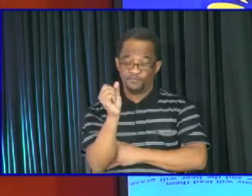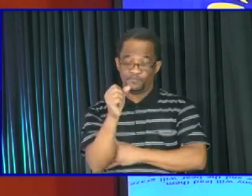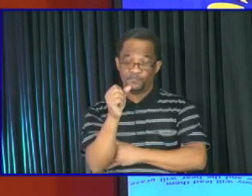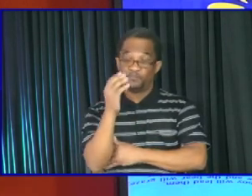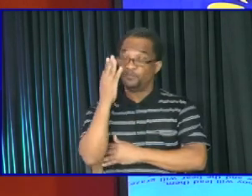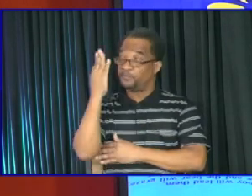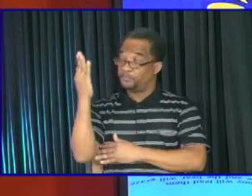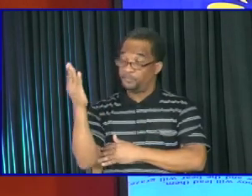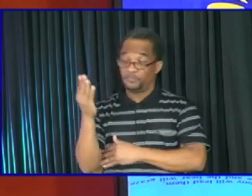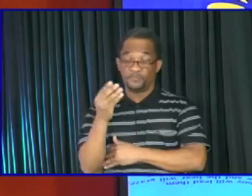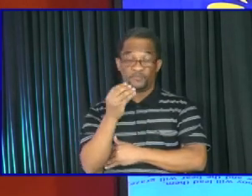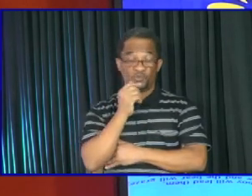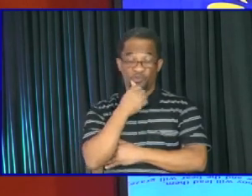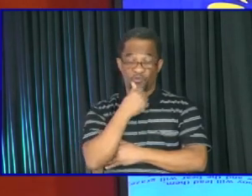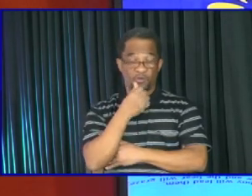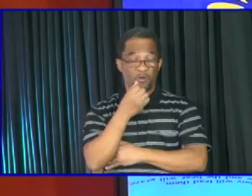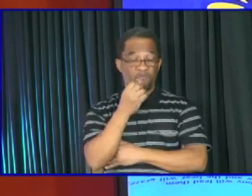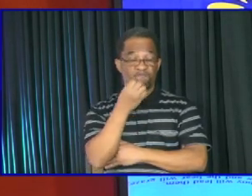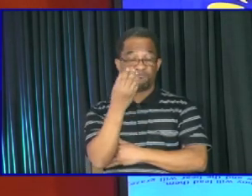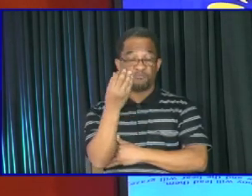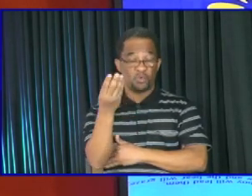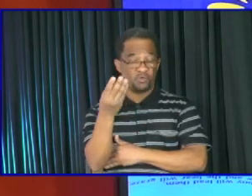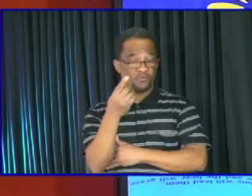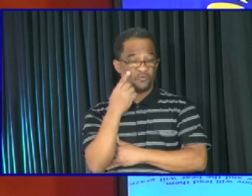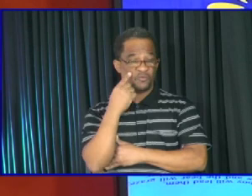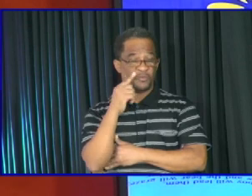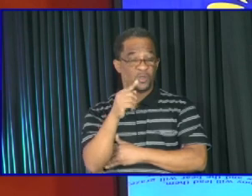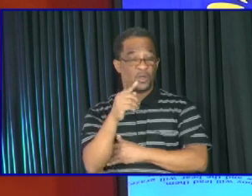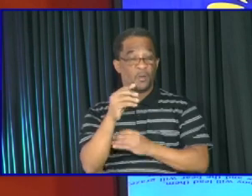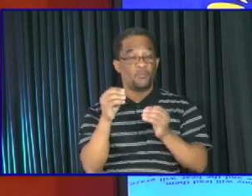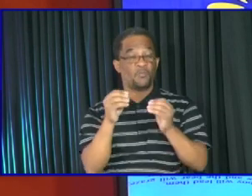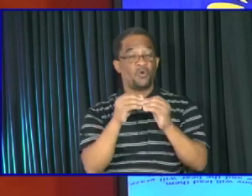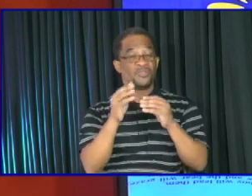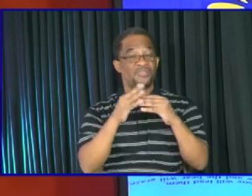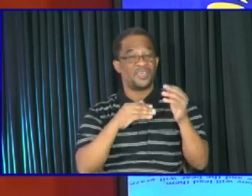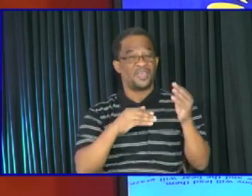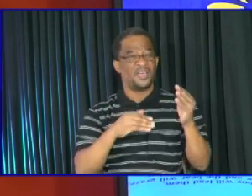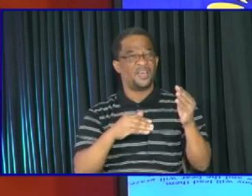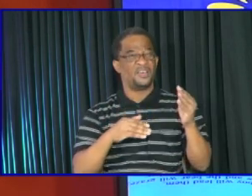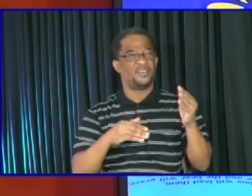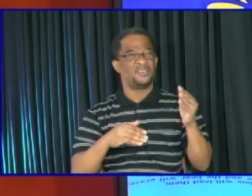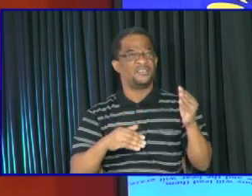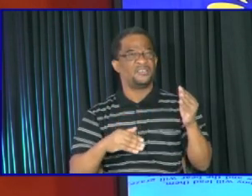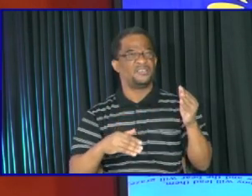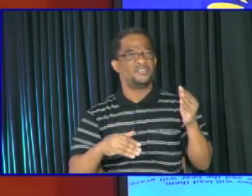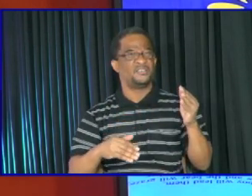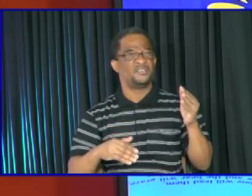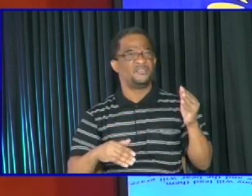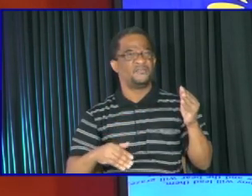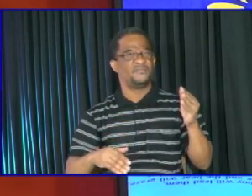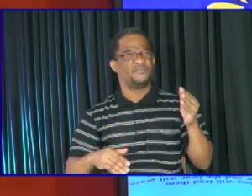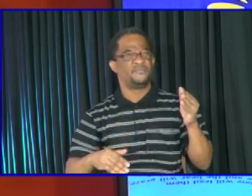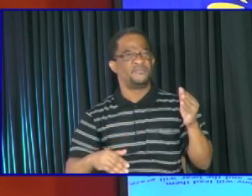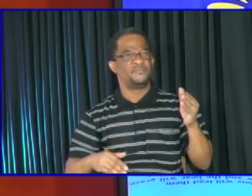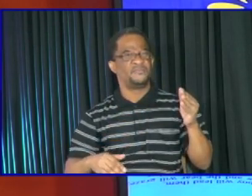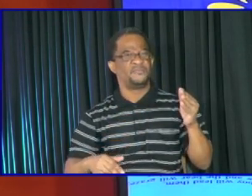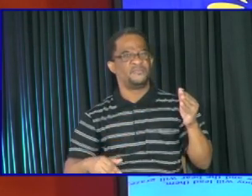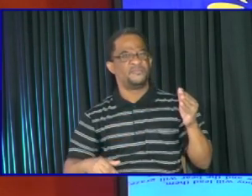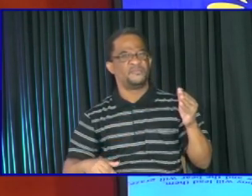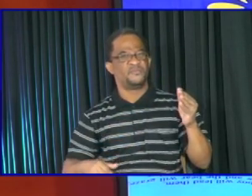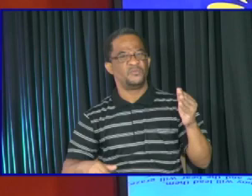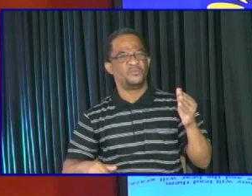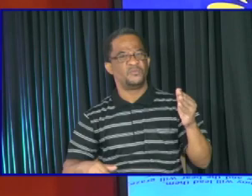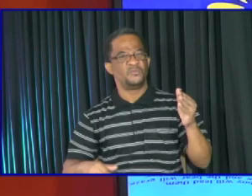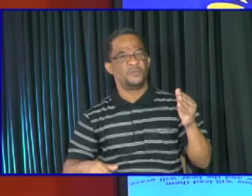thee, more than thy tongue can